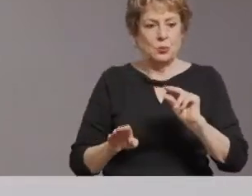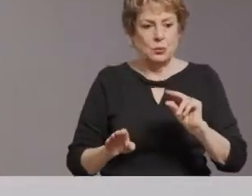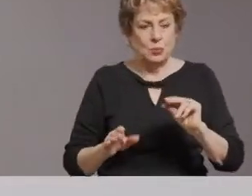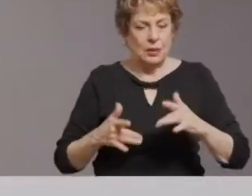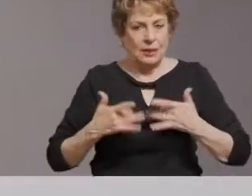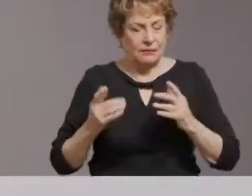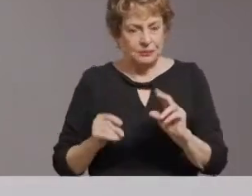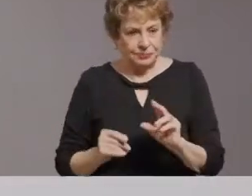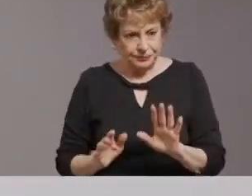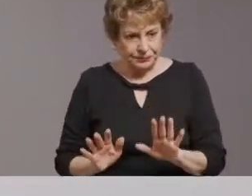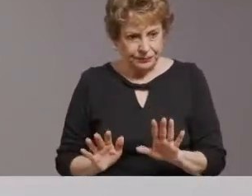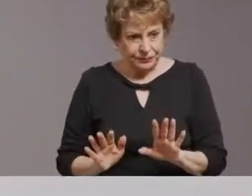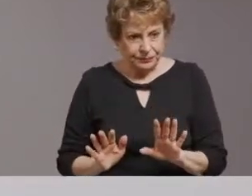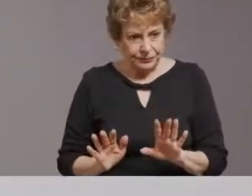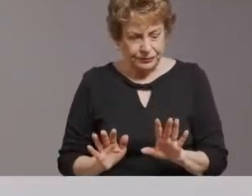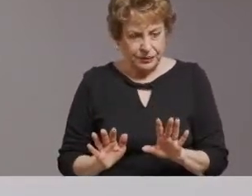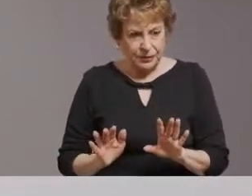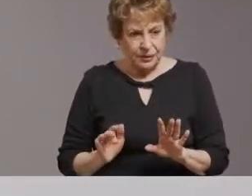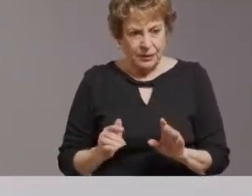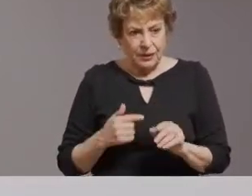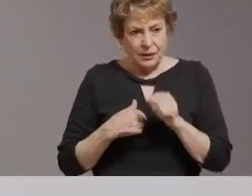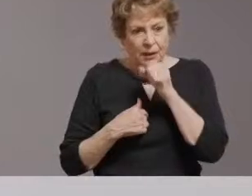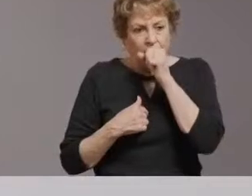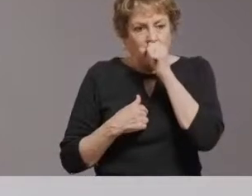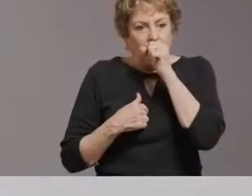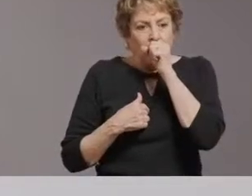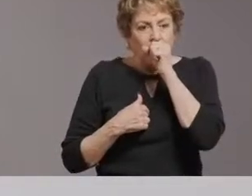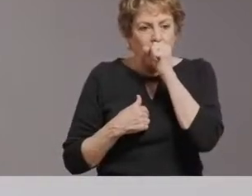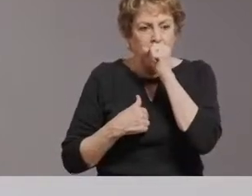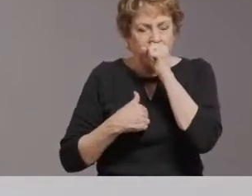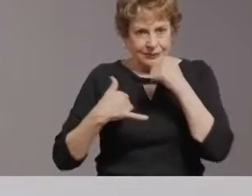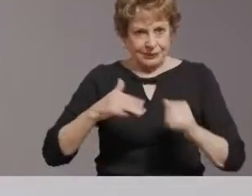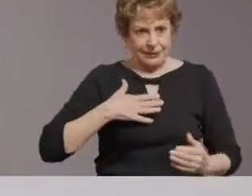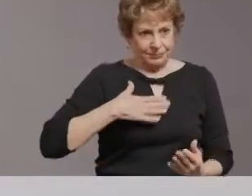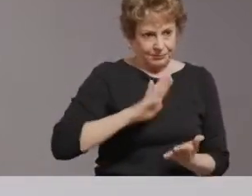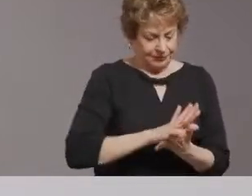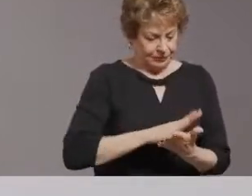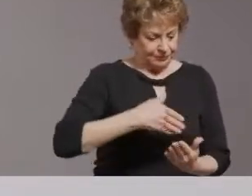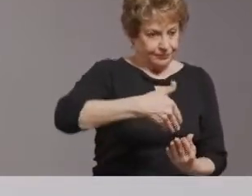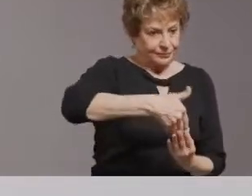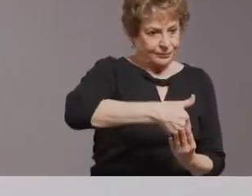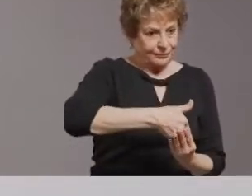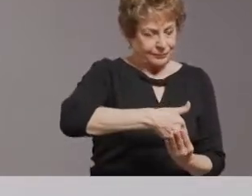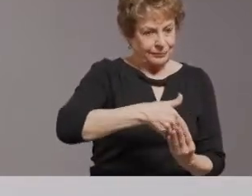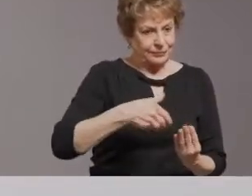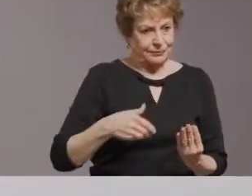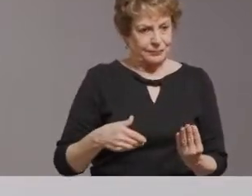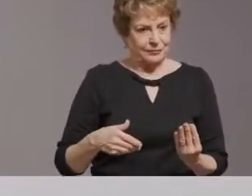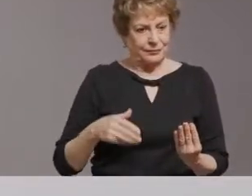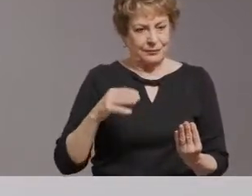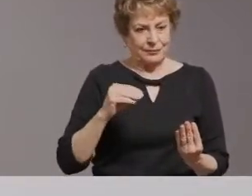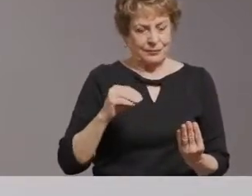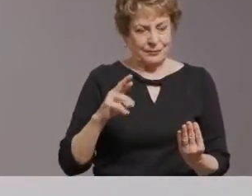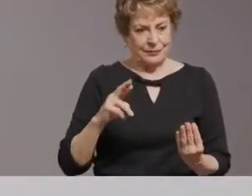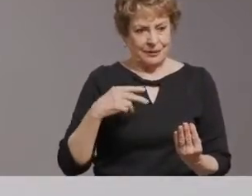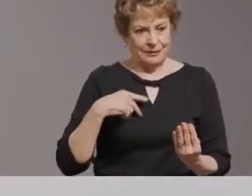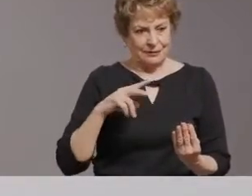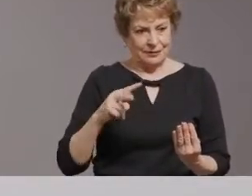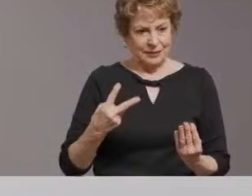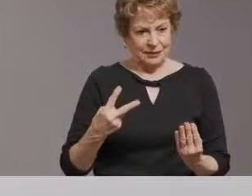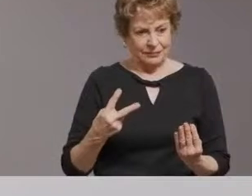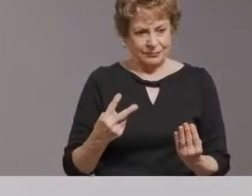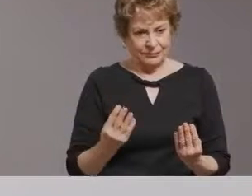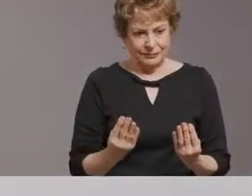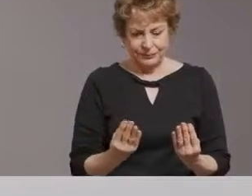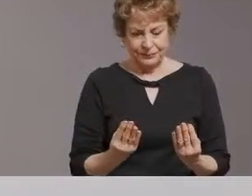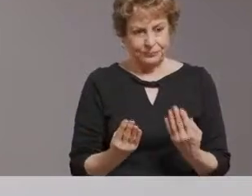that, I still have my my paper card from when I got my second MMR, and I carry that around with me. It would be